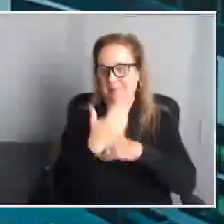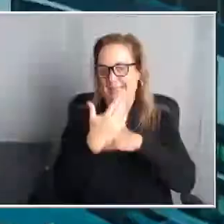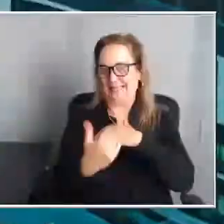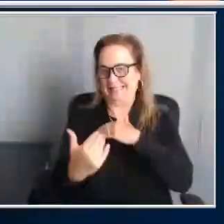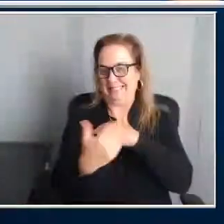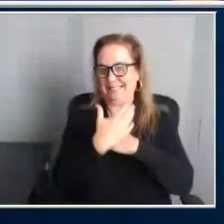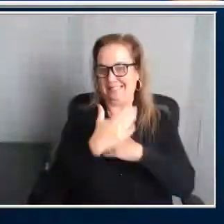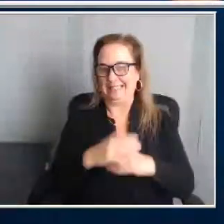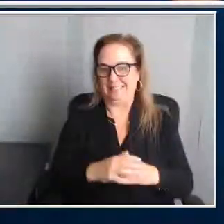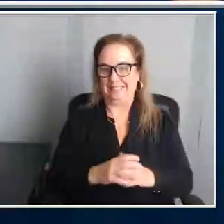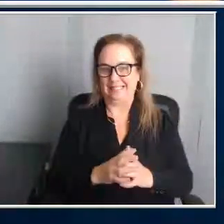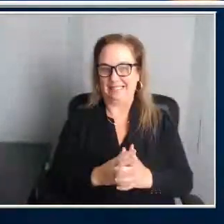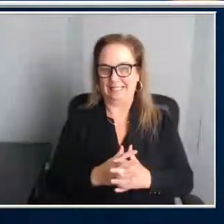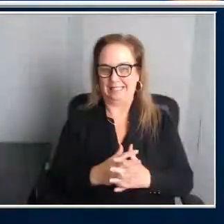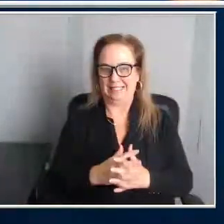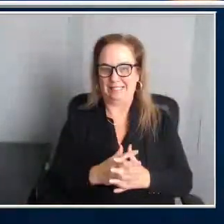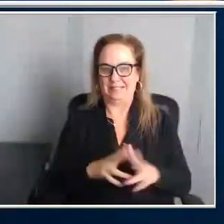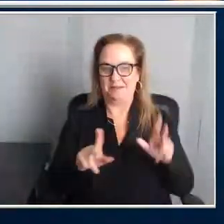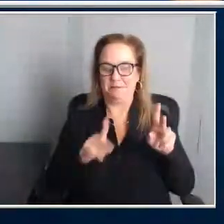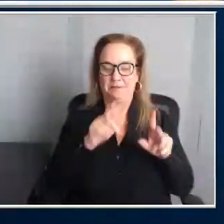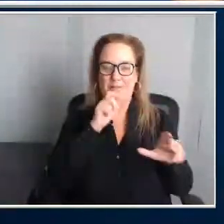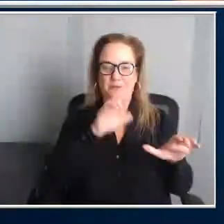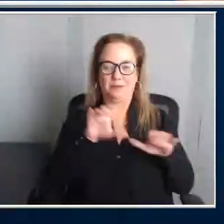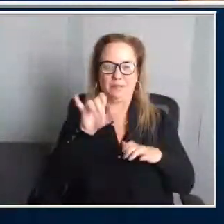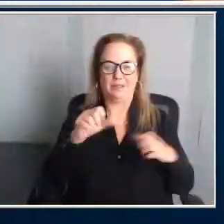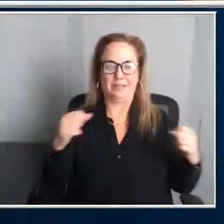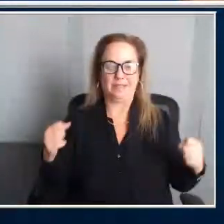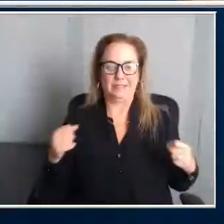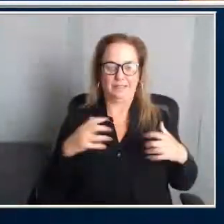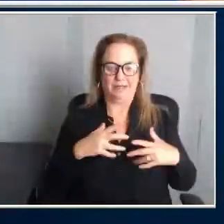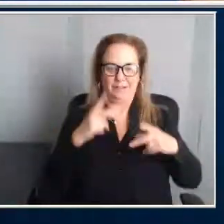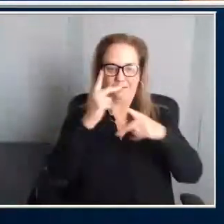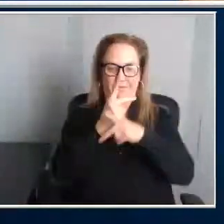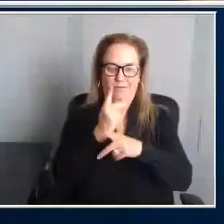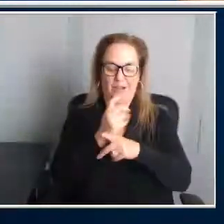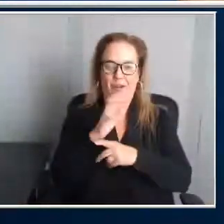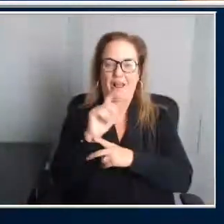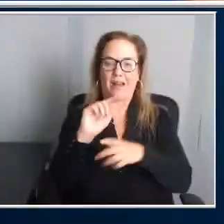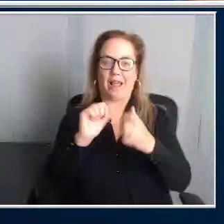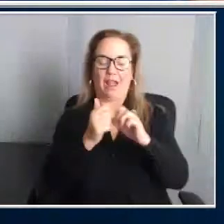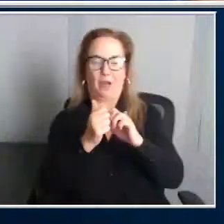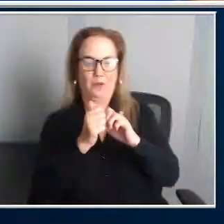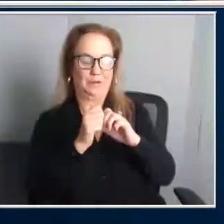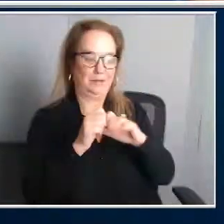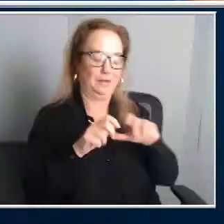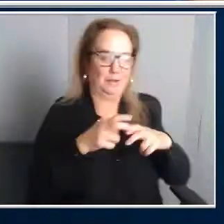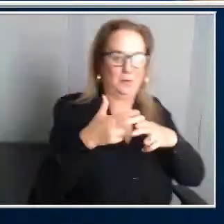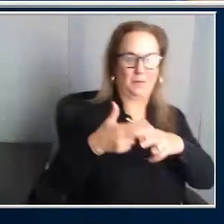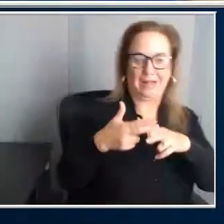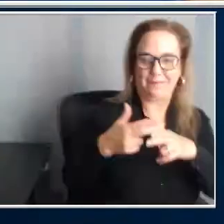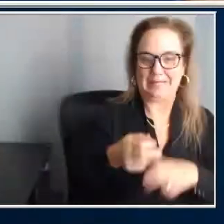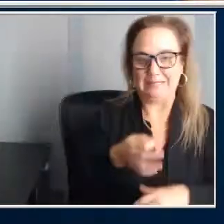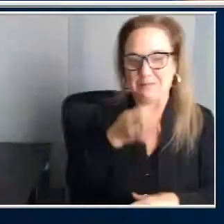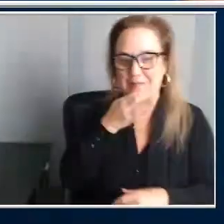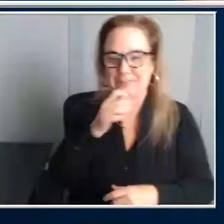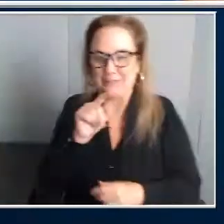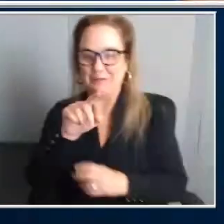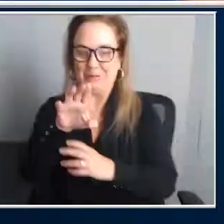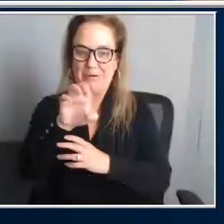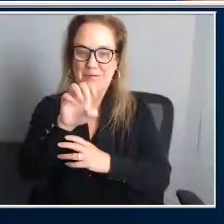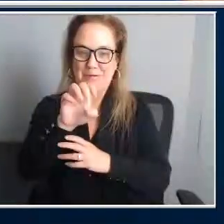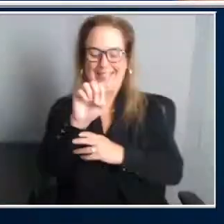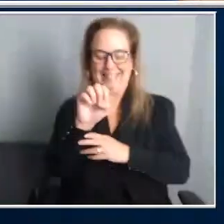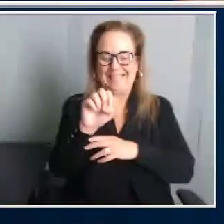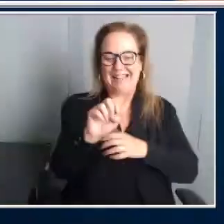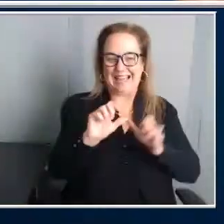That's usually what people don't do. Yeah. Because you get He's scared. So embraced you the figured fun. out how to like redistribute your weight. He's mastered the tubing and how to last the longest on the